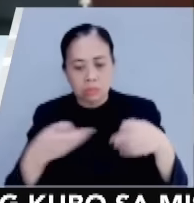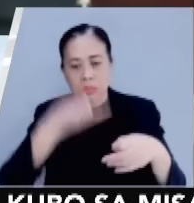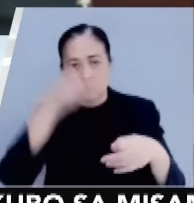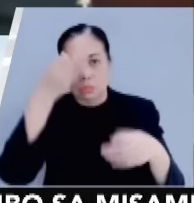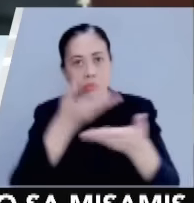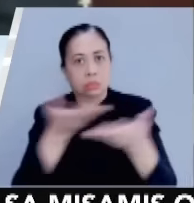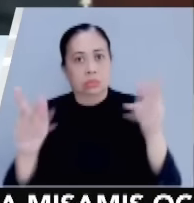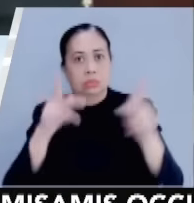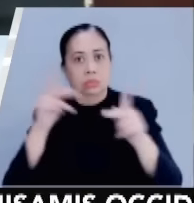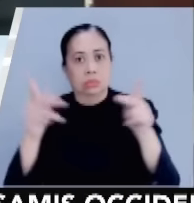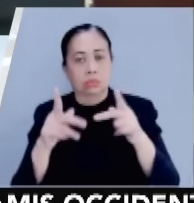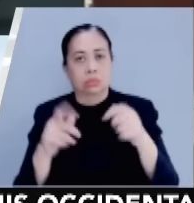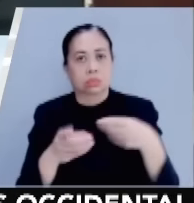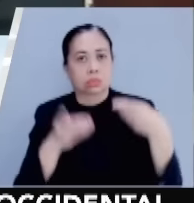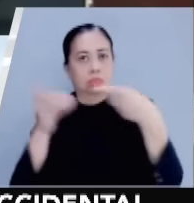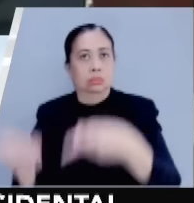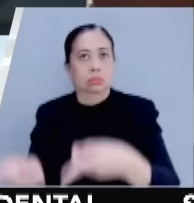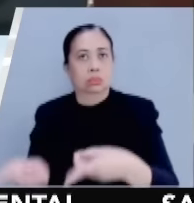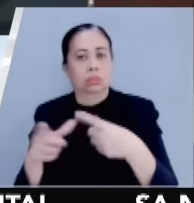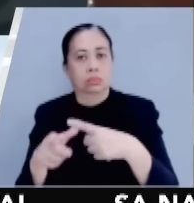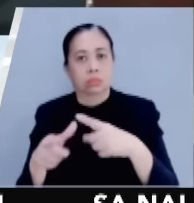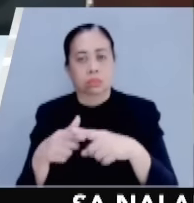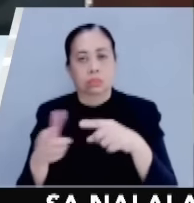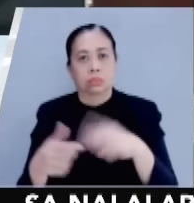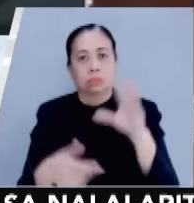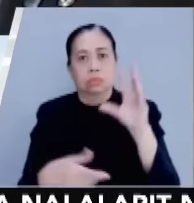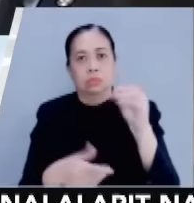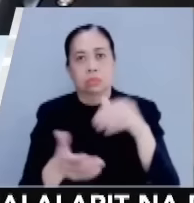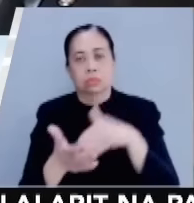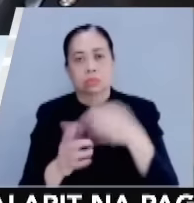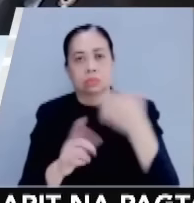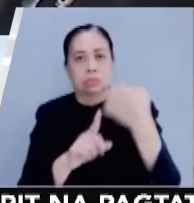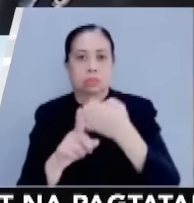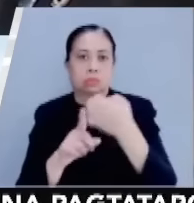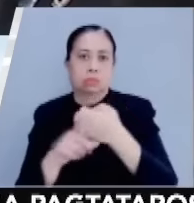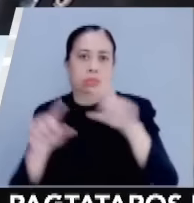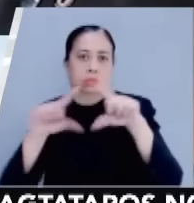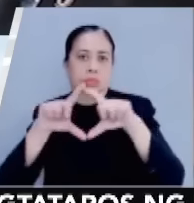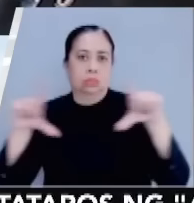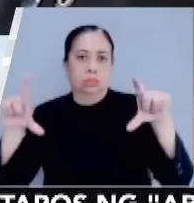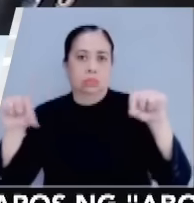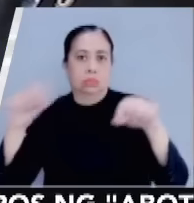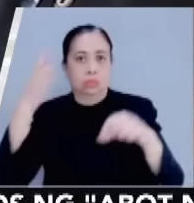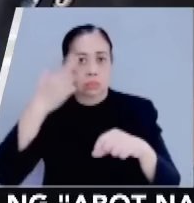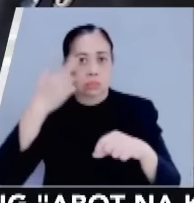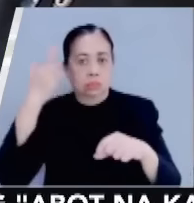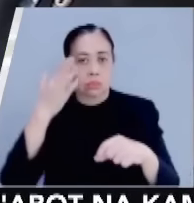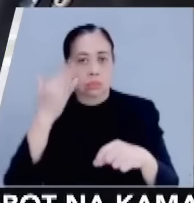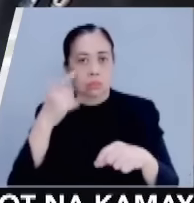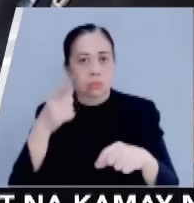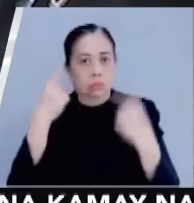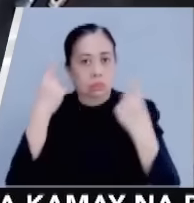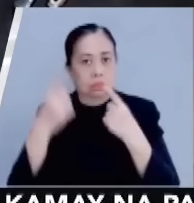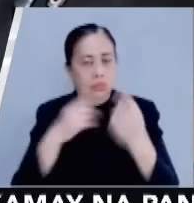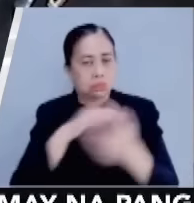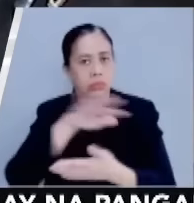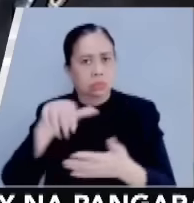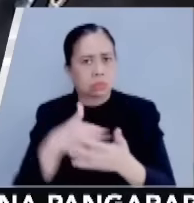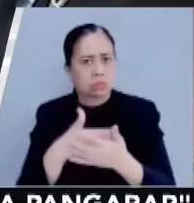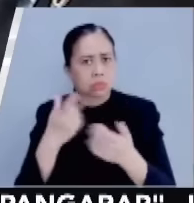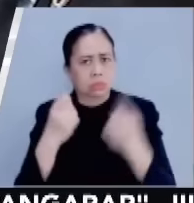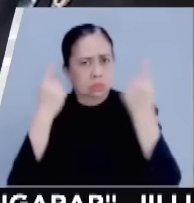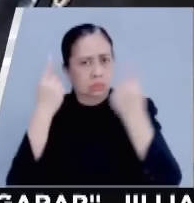was donating it. And it was 50,000 per envelope. The reason why you are considering all these concerns is